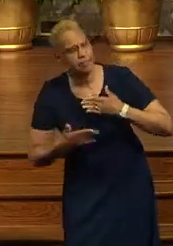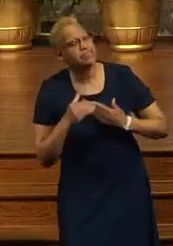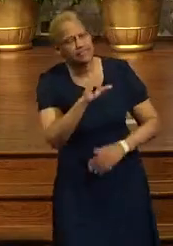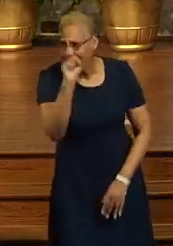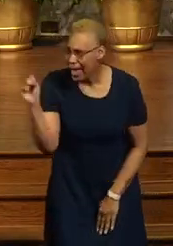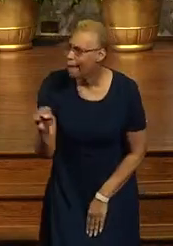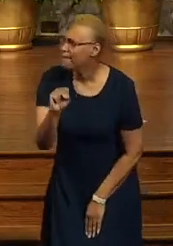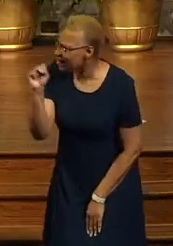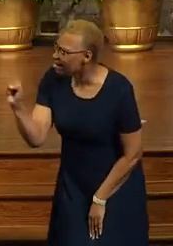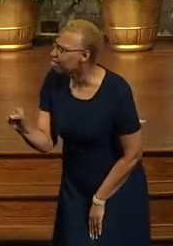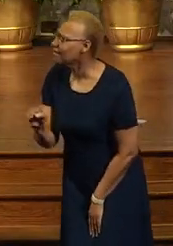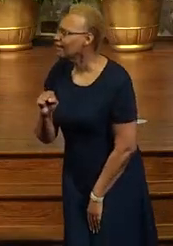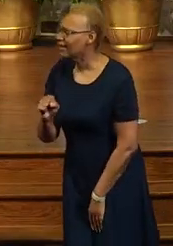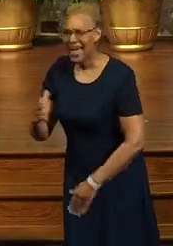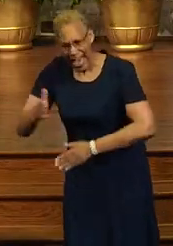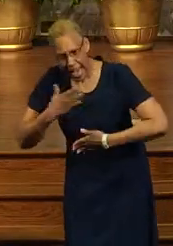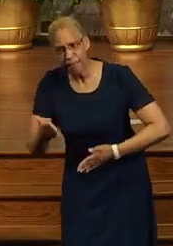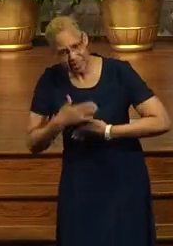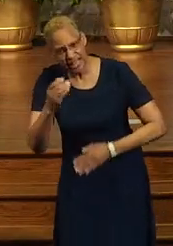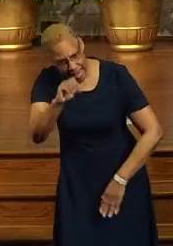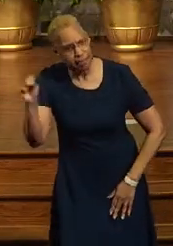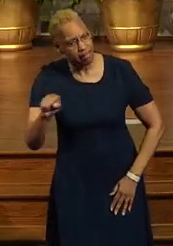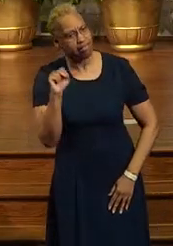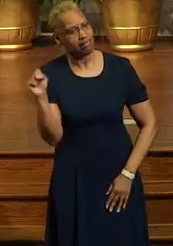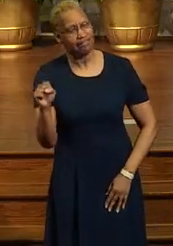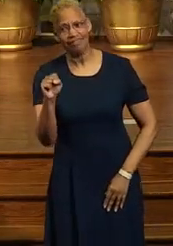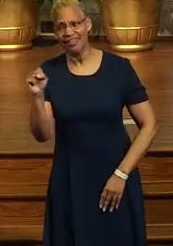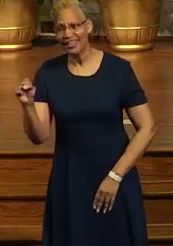church. Happy Sabbath, church.